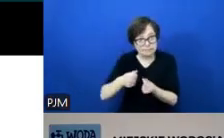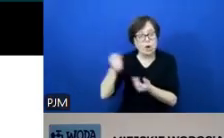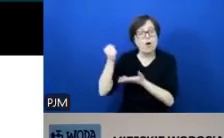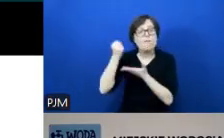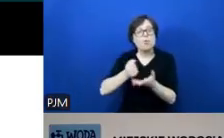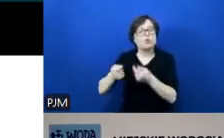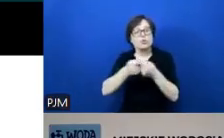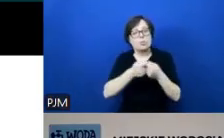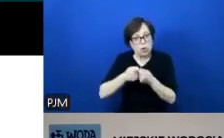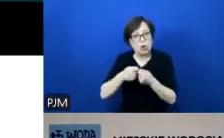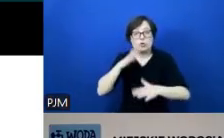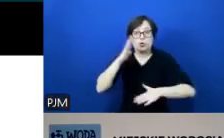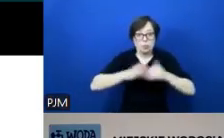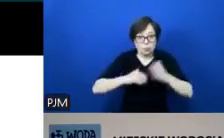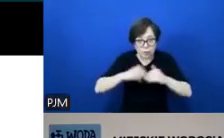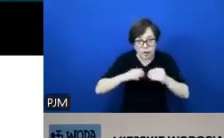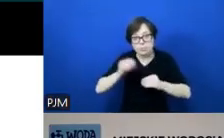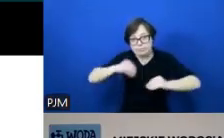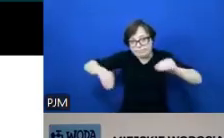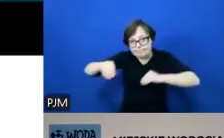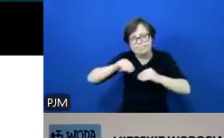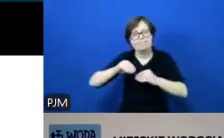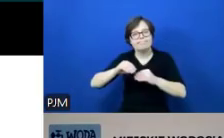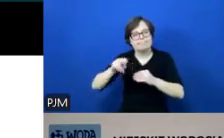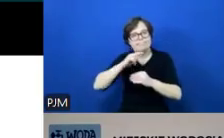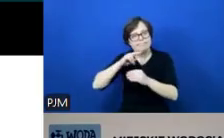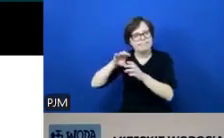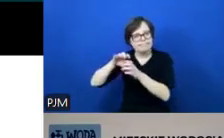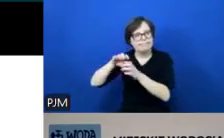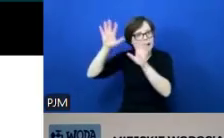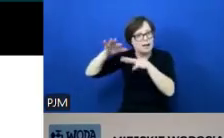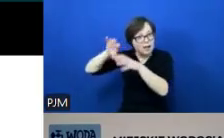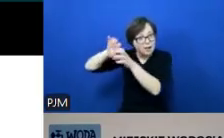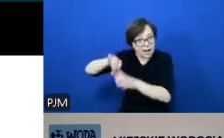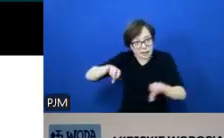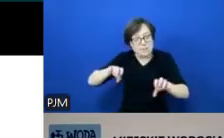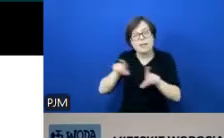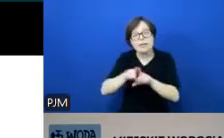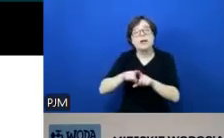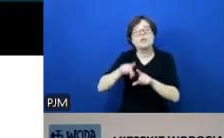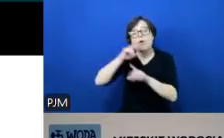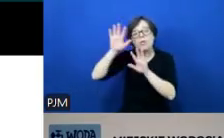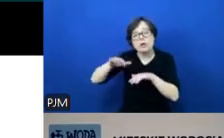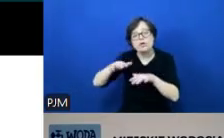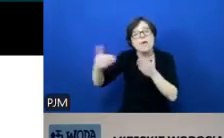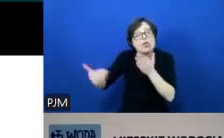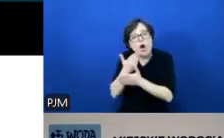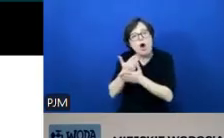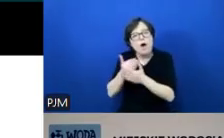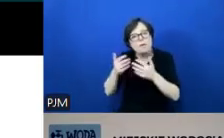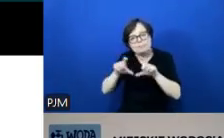In the cohesion, thanks to cohesion funds, we created a rainwater drainage